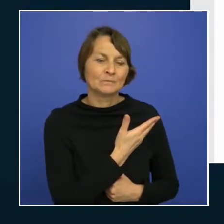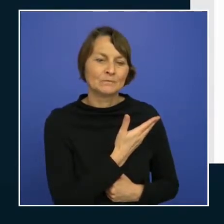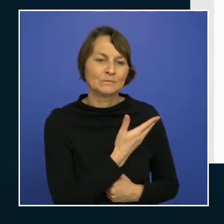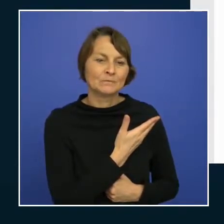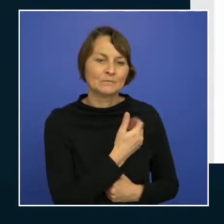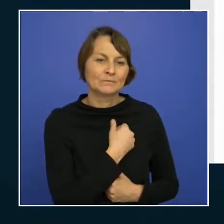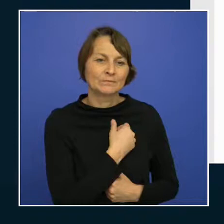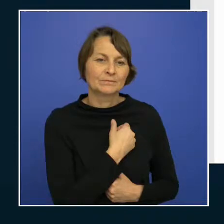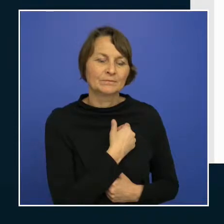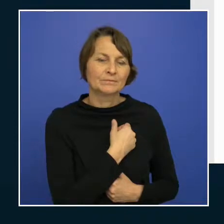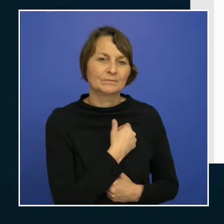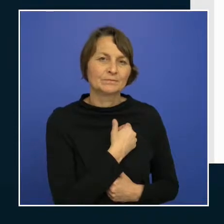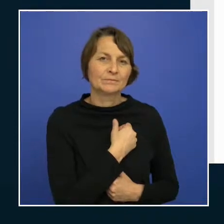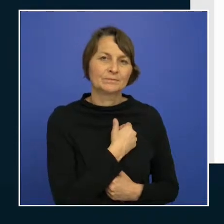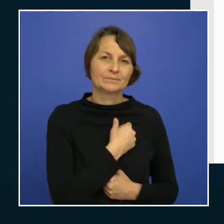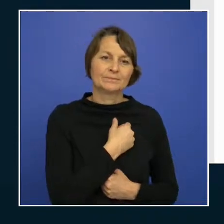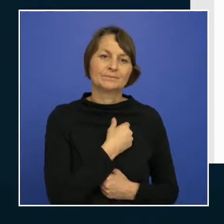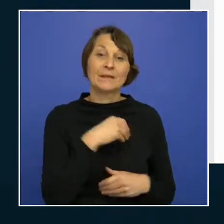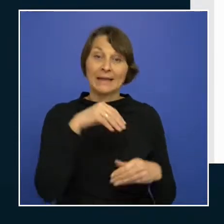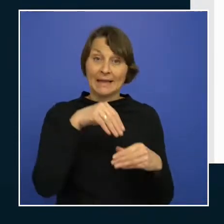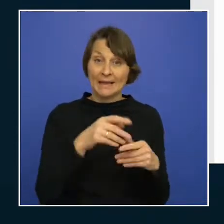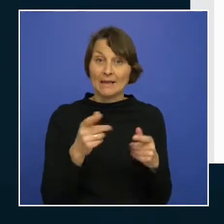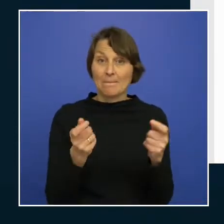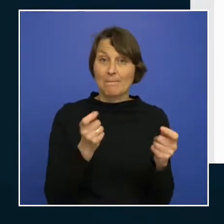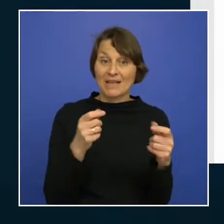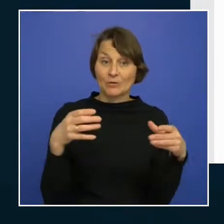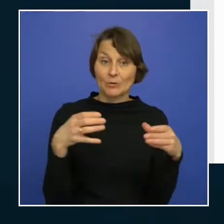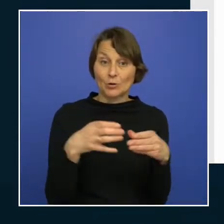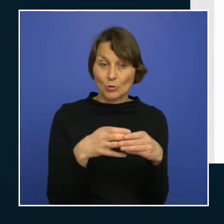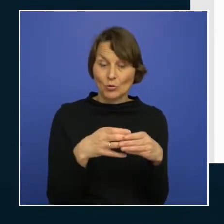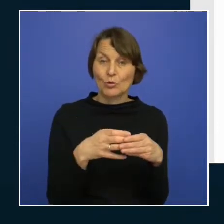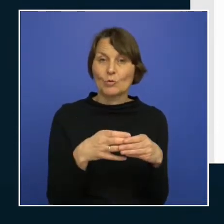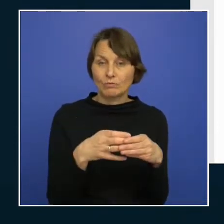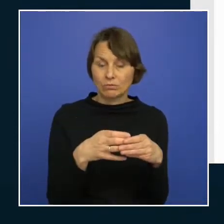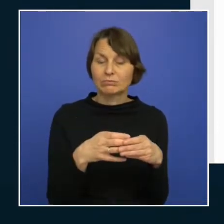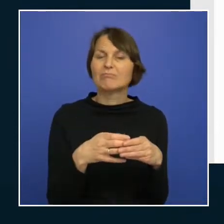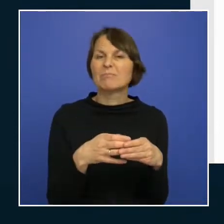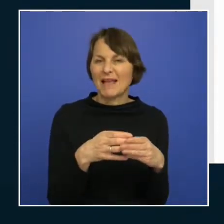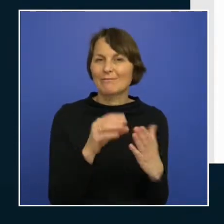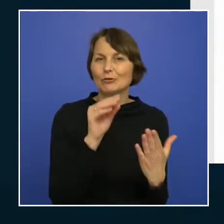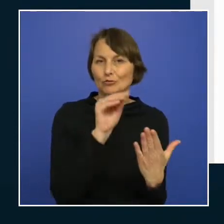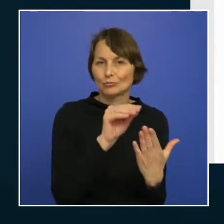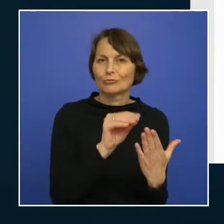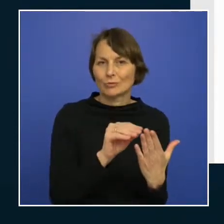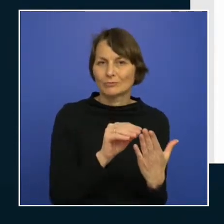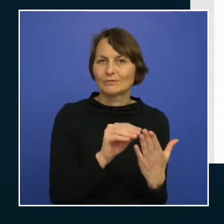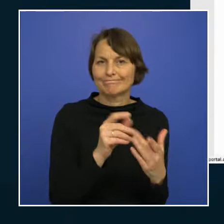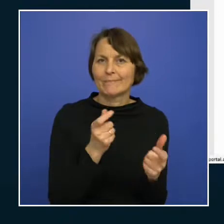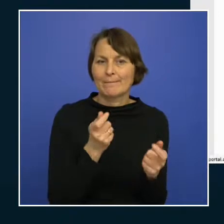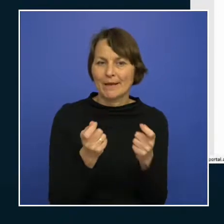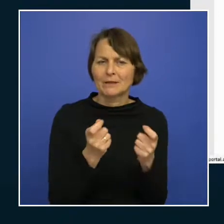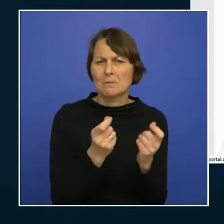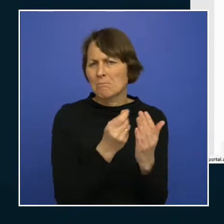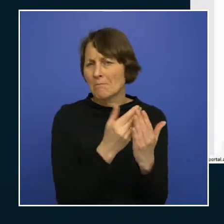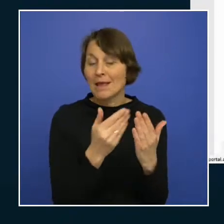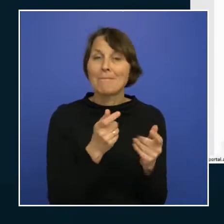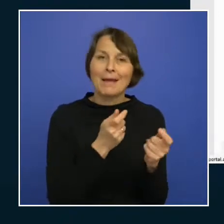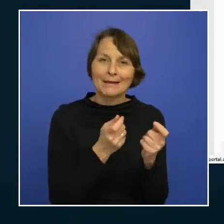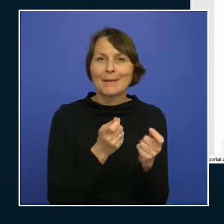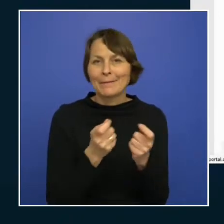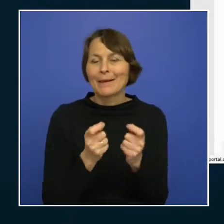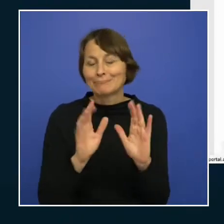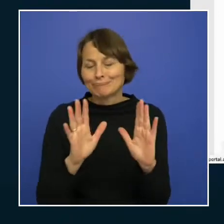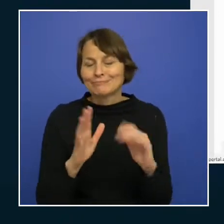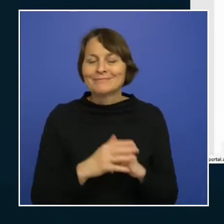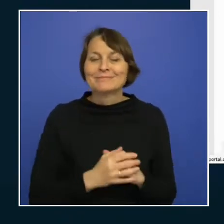got inside that management group, I got a management subscription. So a lot of management, but